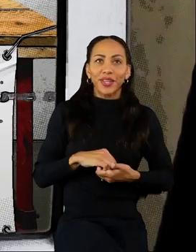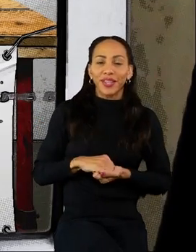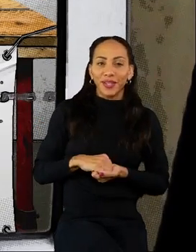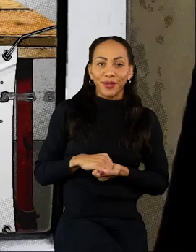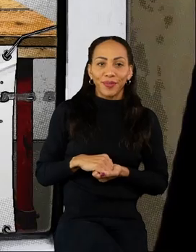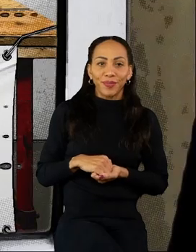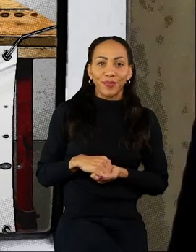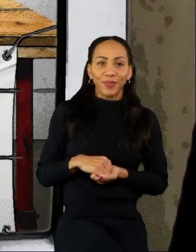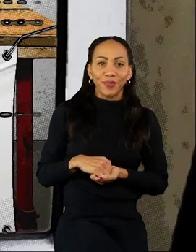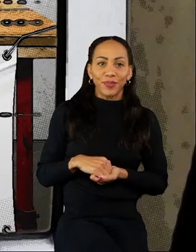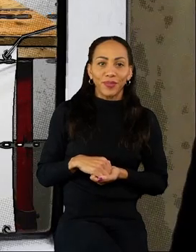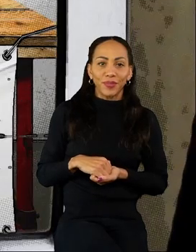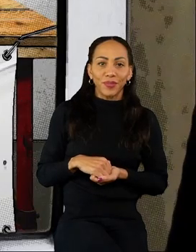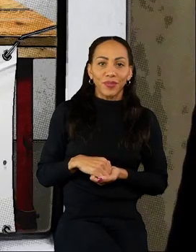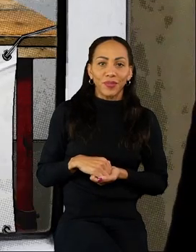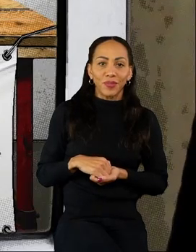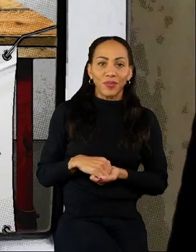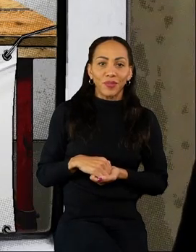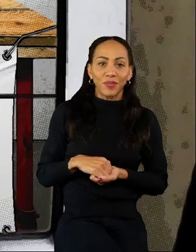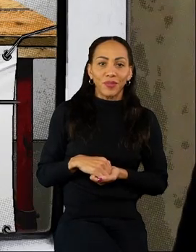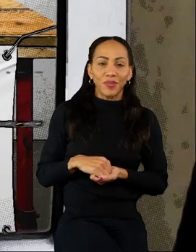We'll zoom out again in a moment.